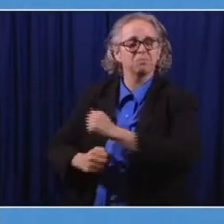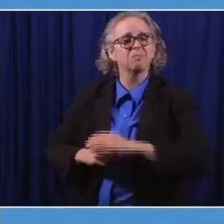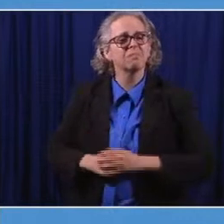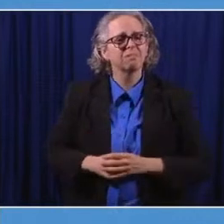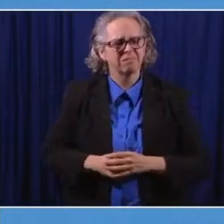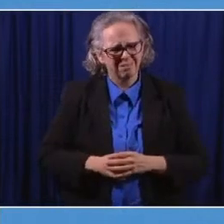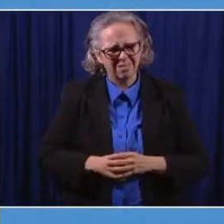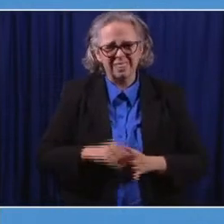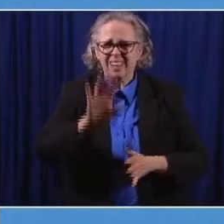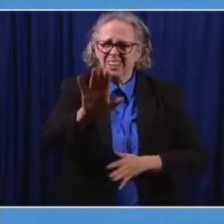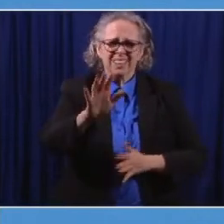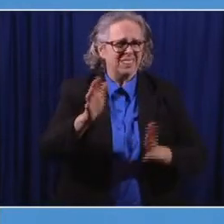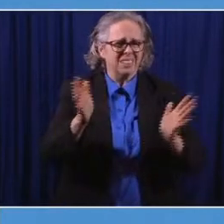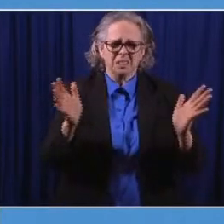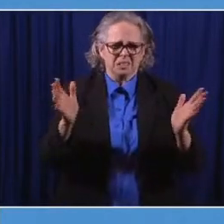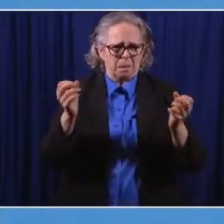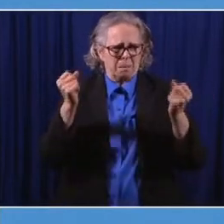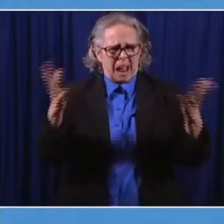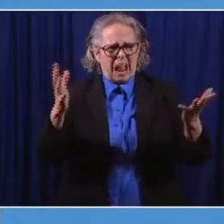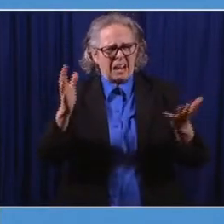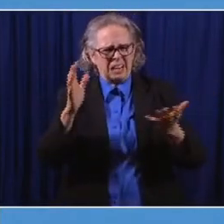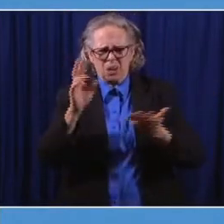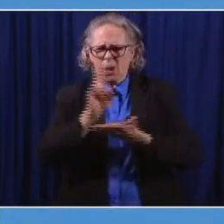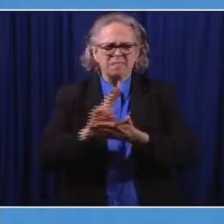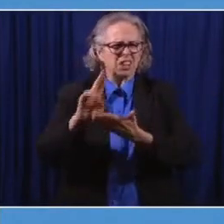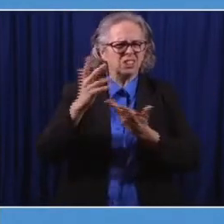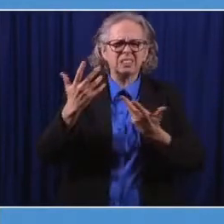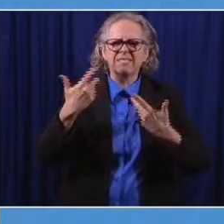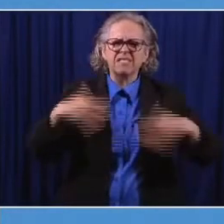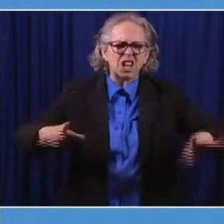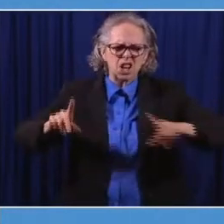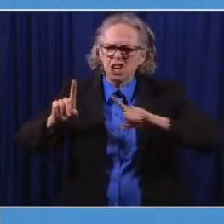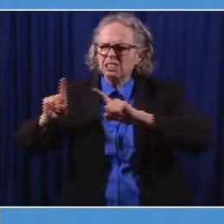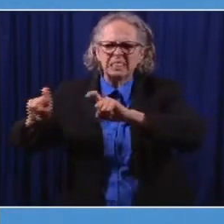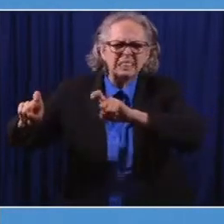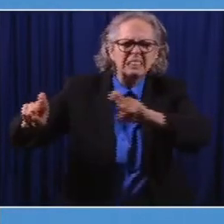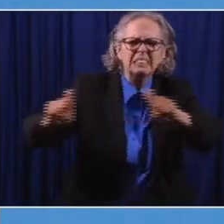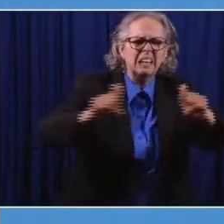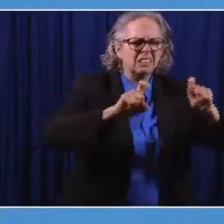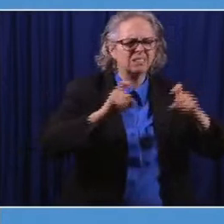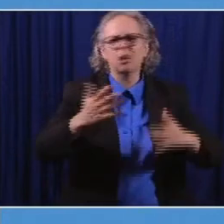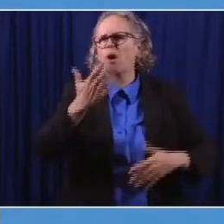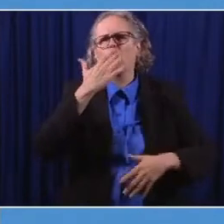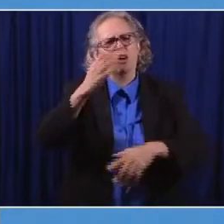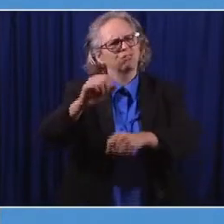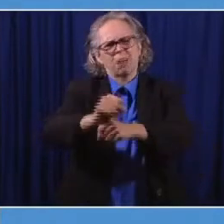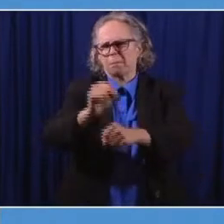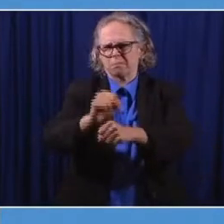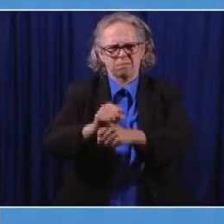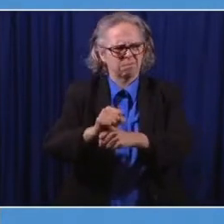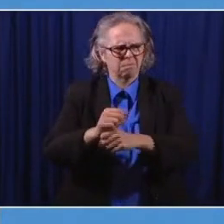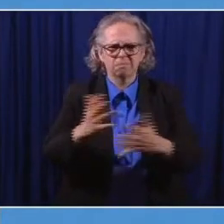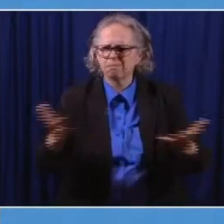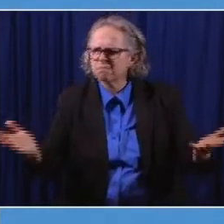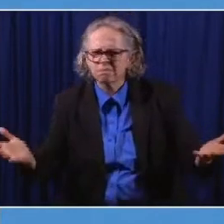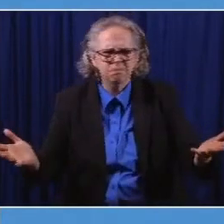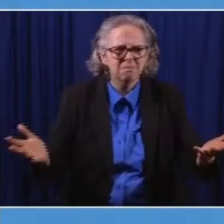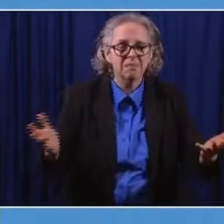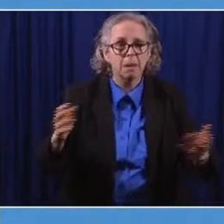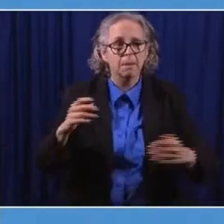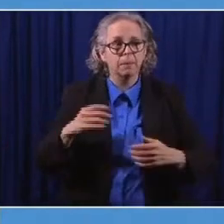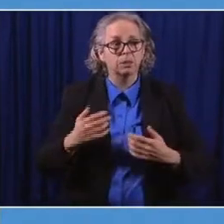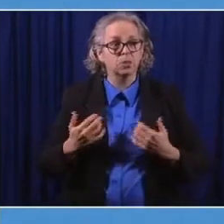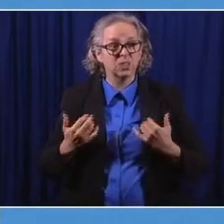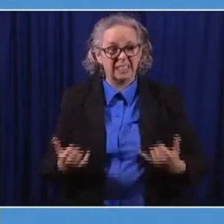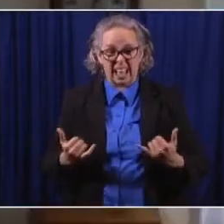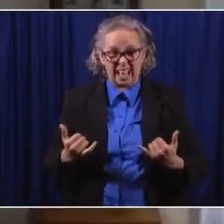testing. And because of that, you're seeing that 35% of the cases